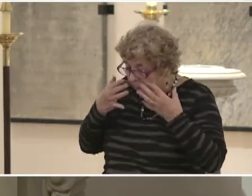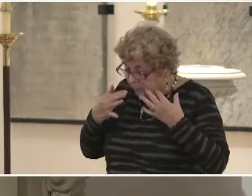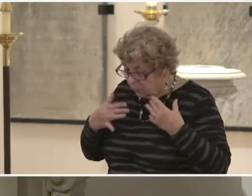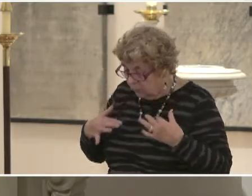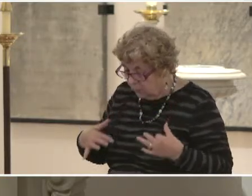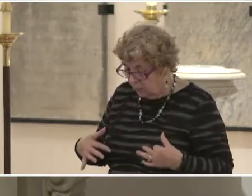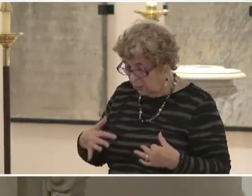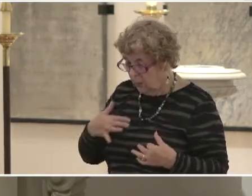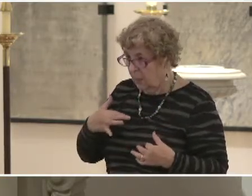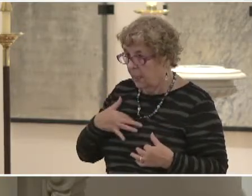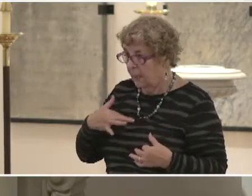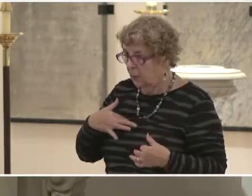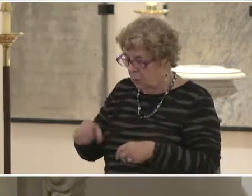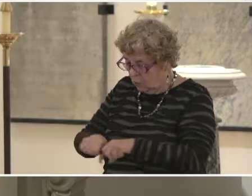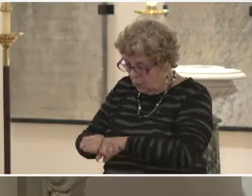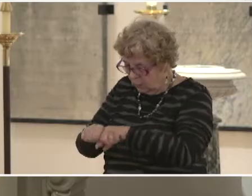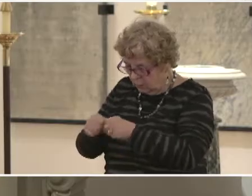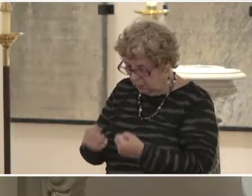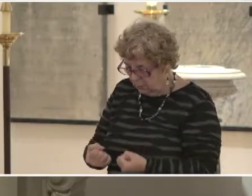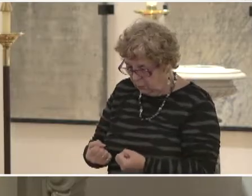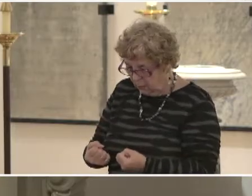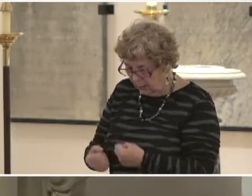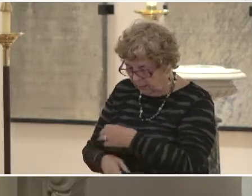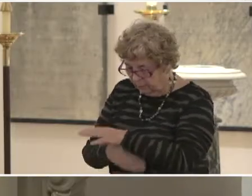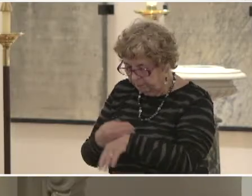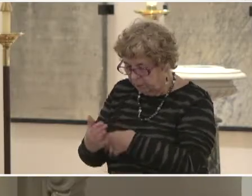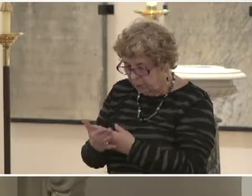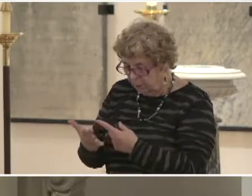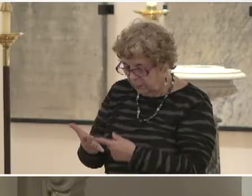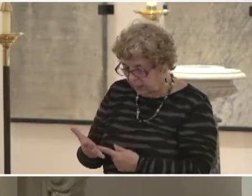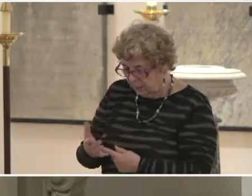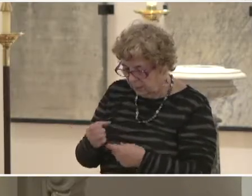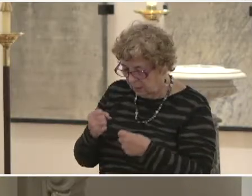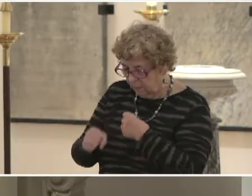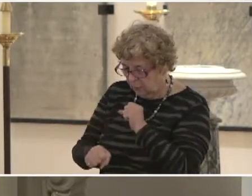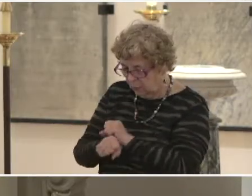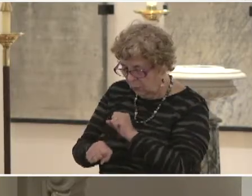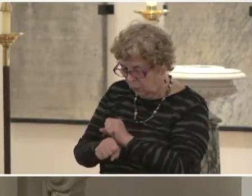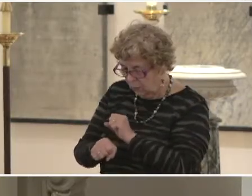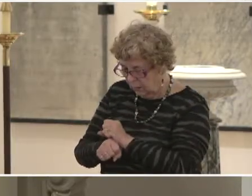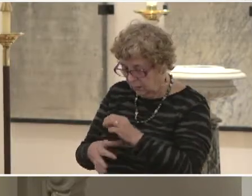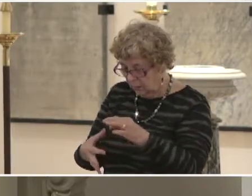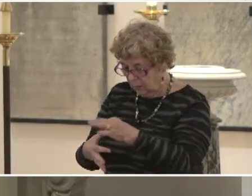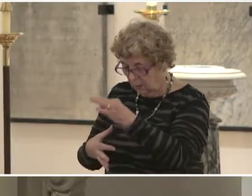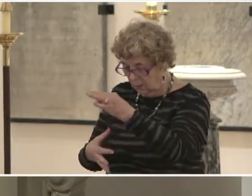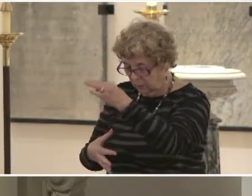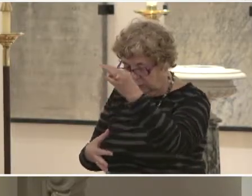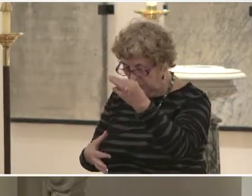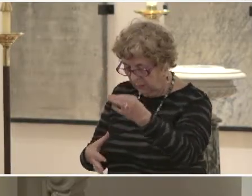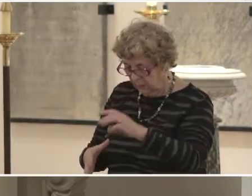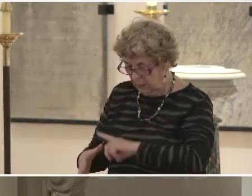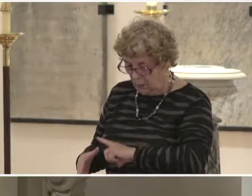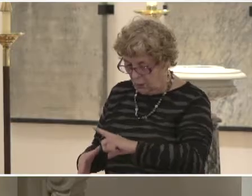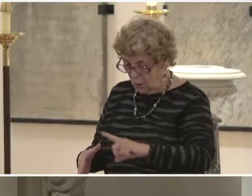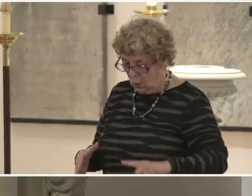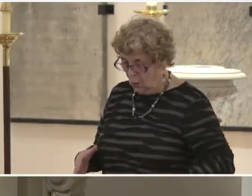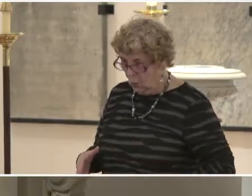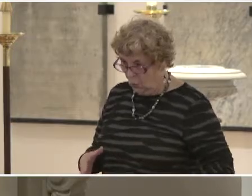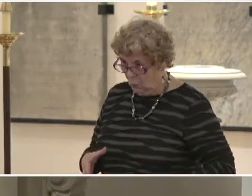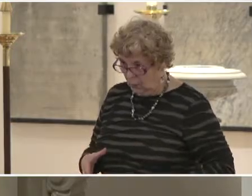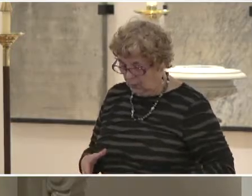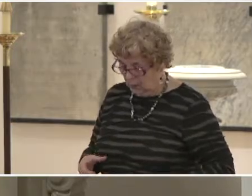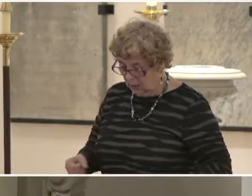Times when our faith is strong enough to take one more step on a seemingly impossible journey. Times